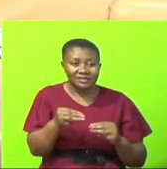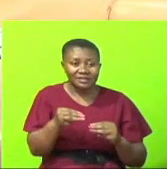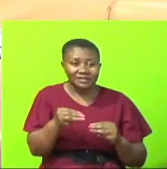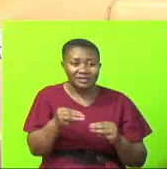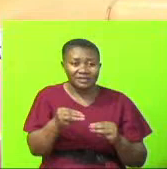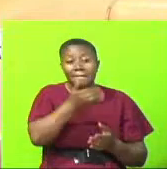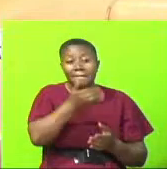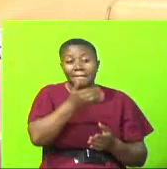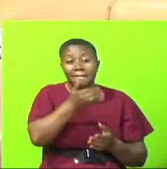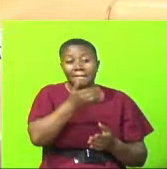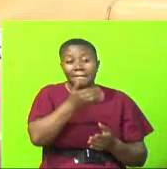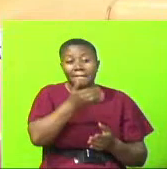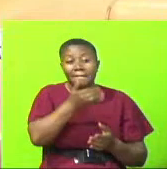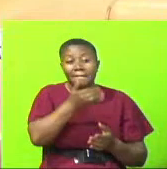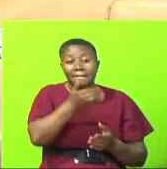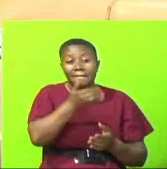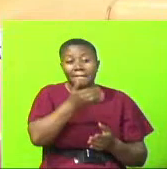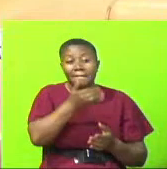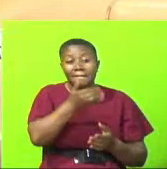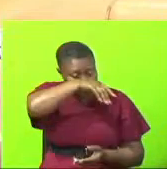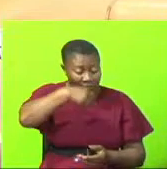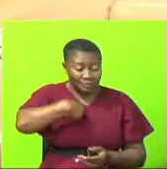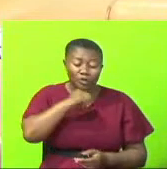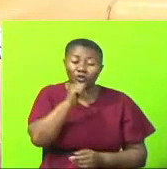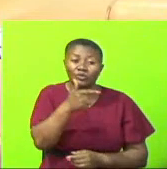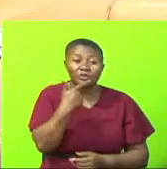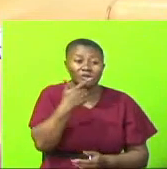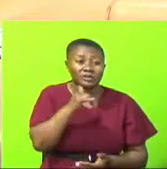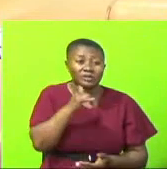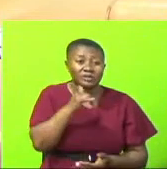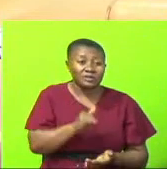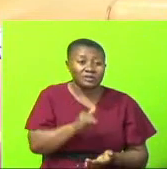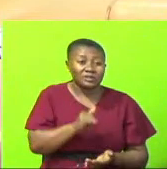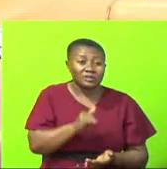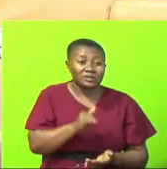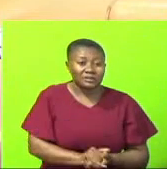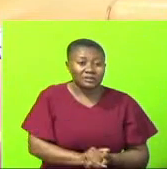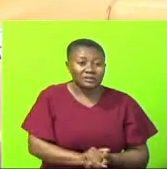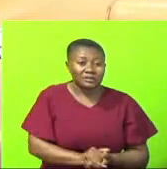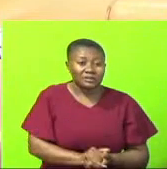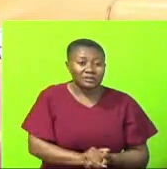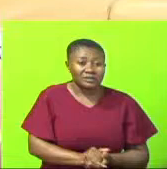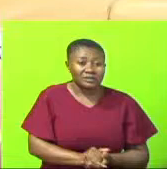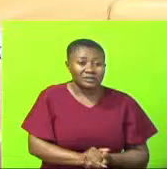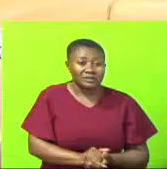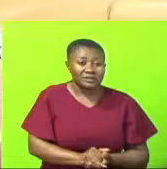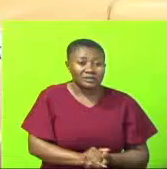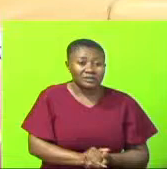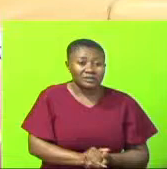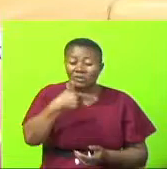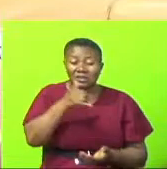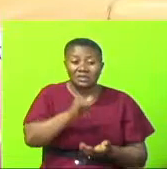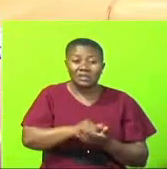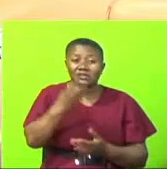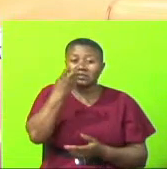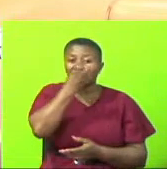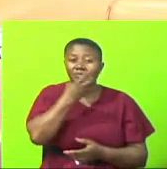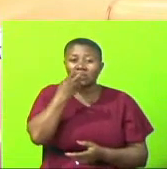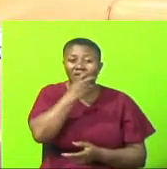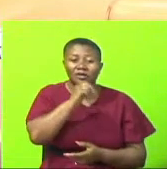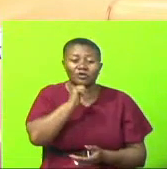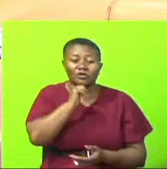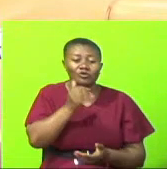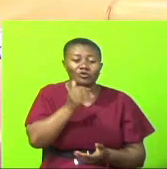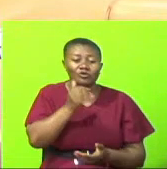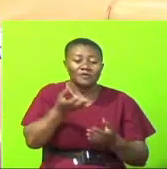answered by the Supreme Court. I am not saying for a second that Mr. Speaker is not competent to answer these questions